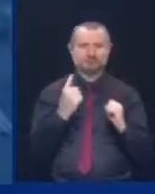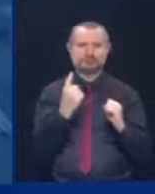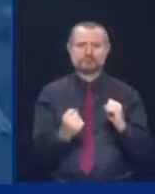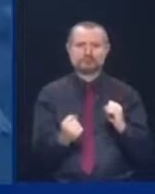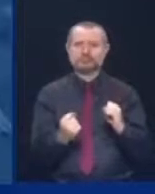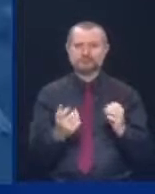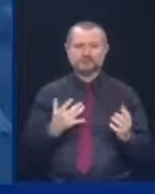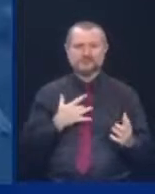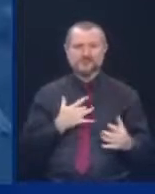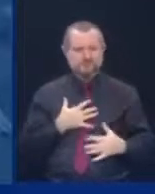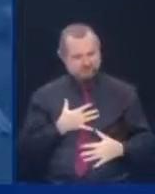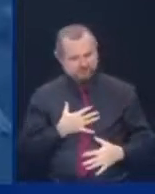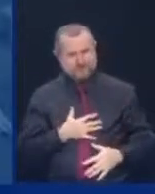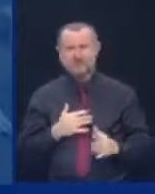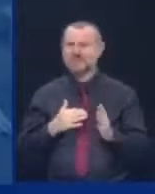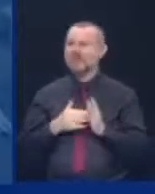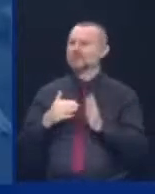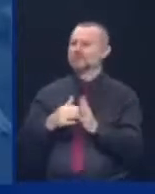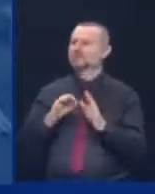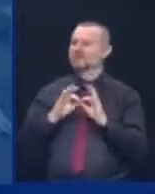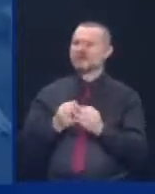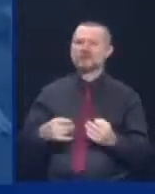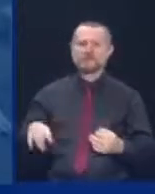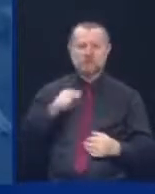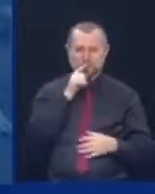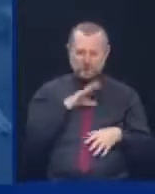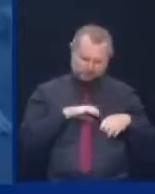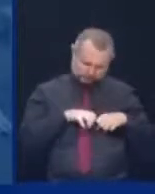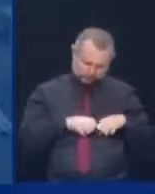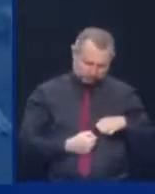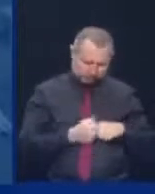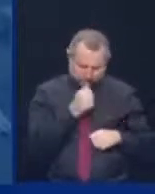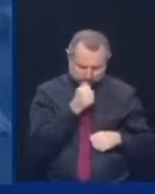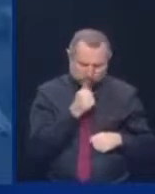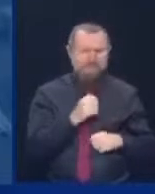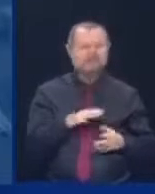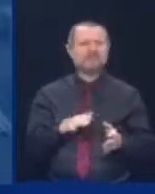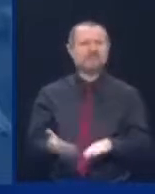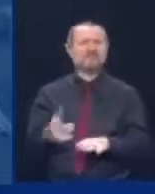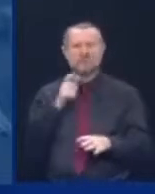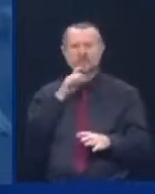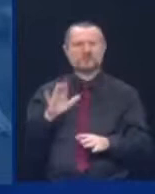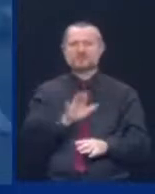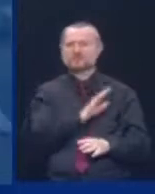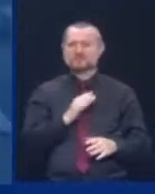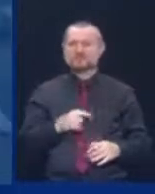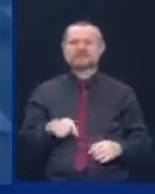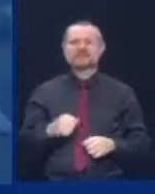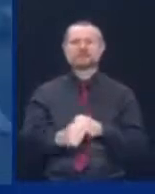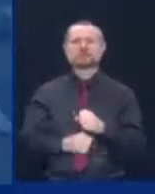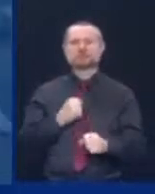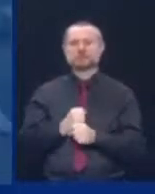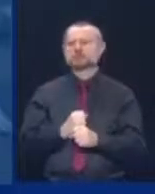families lost someone. Why don't we really honor that this Thanksgiving?